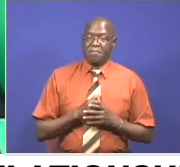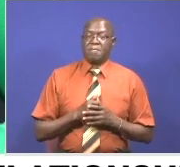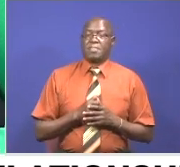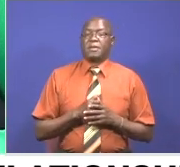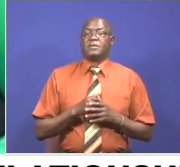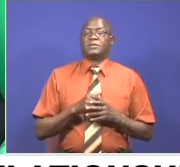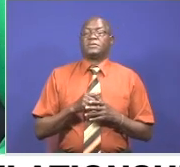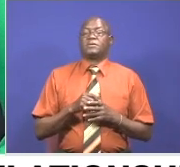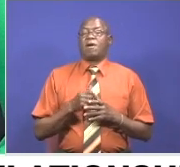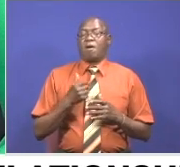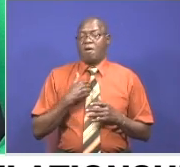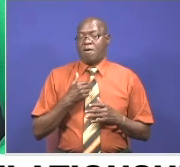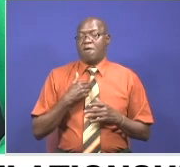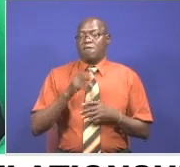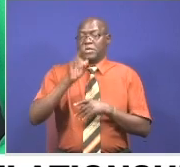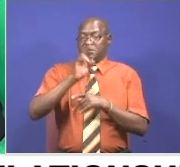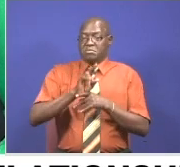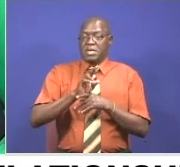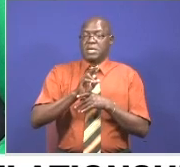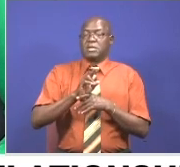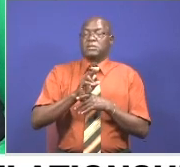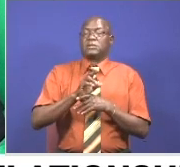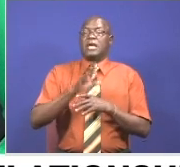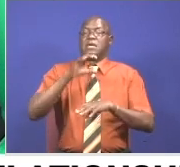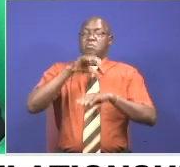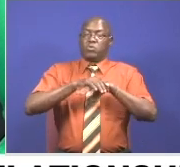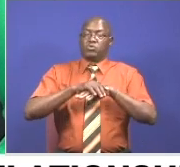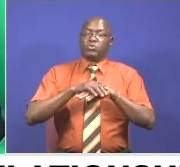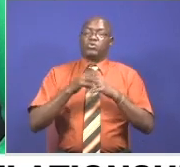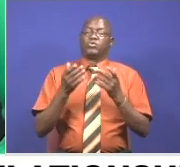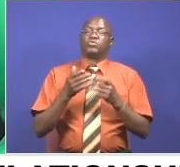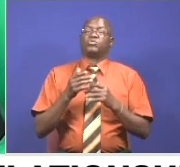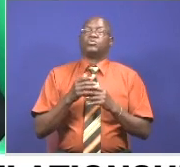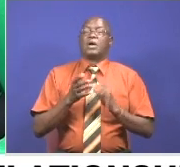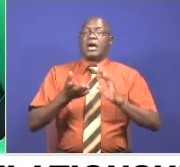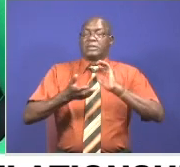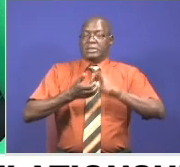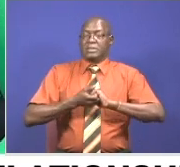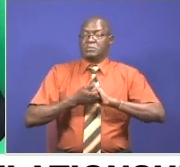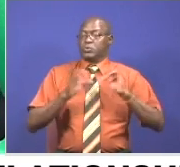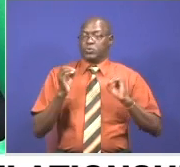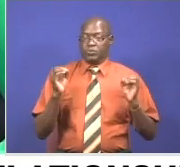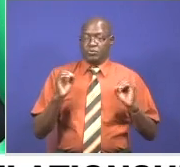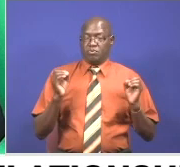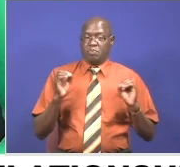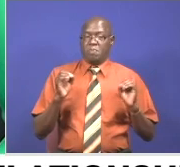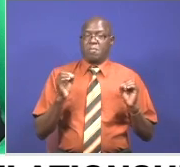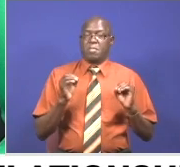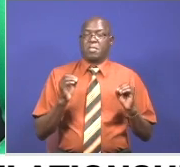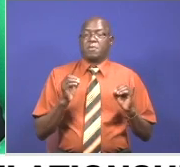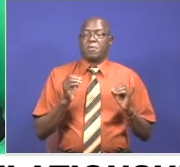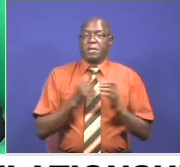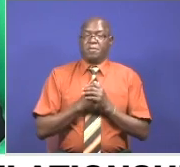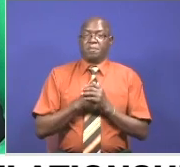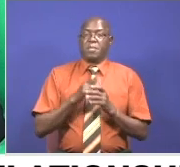trying to get an emotional attachment. You know, retail therapy. You just go and buy to feel nice. Not because you really need